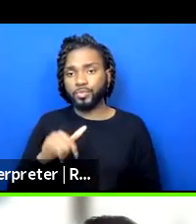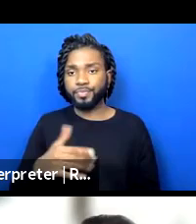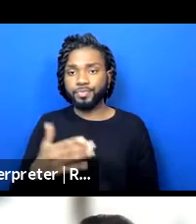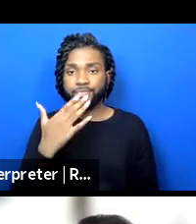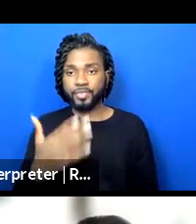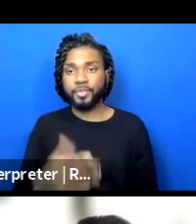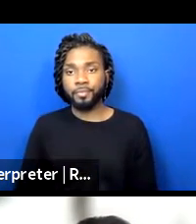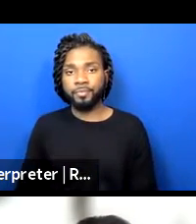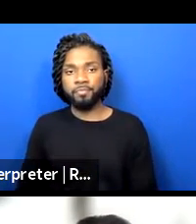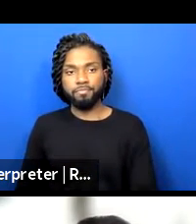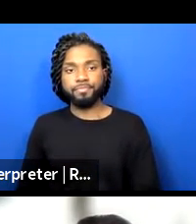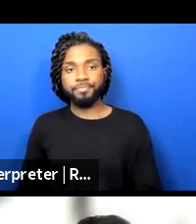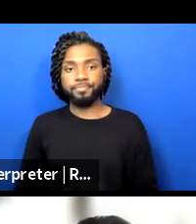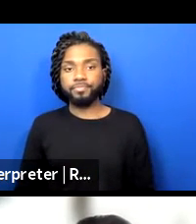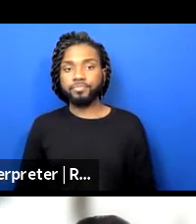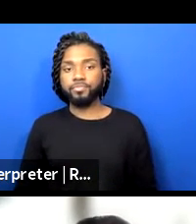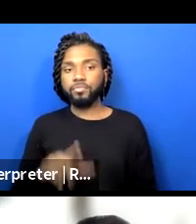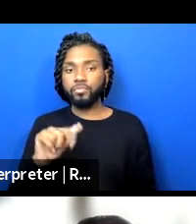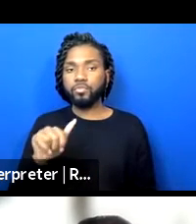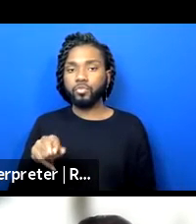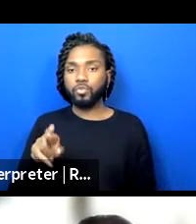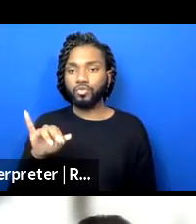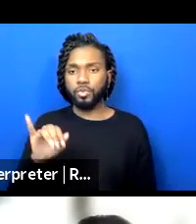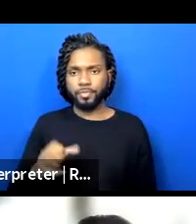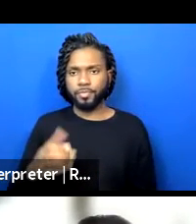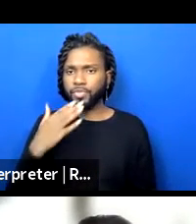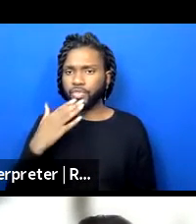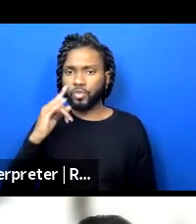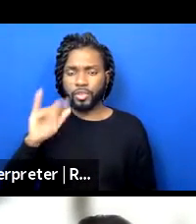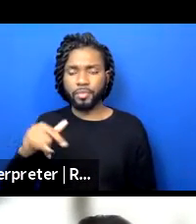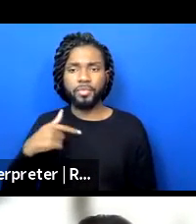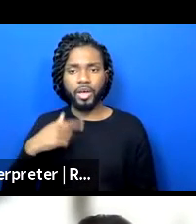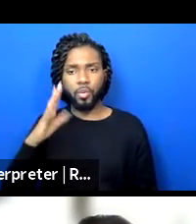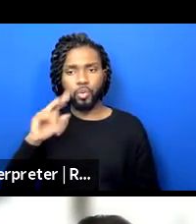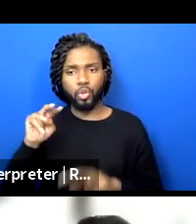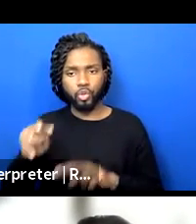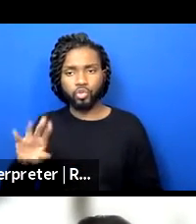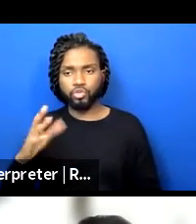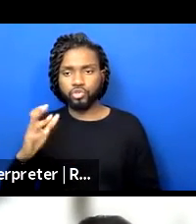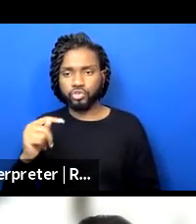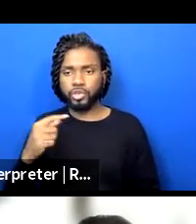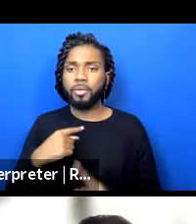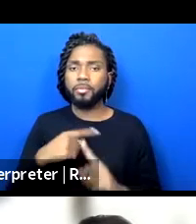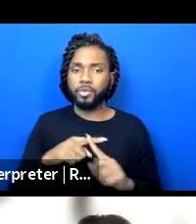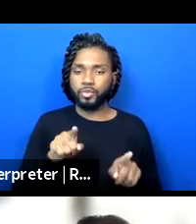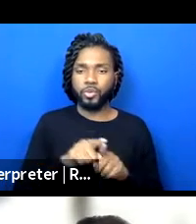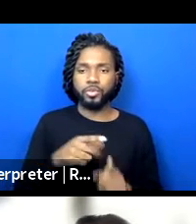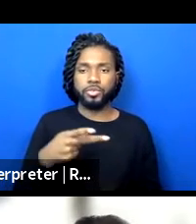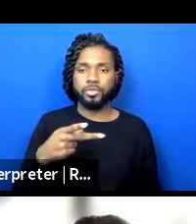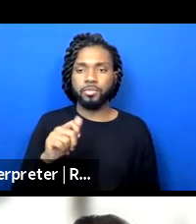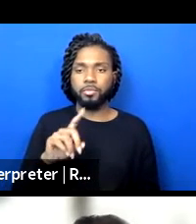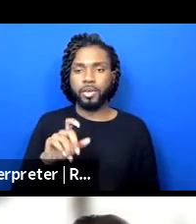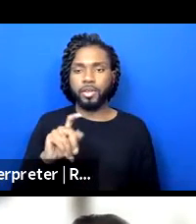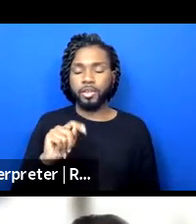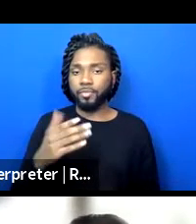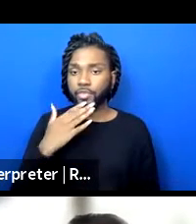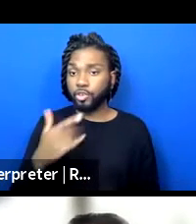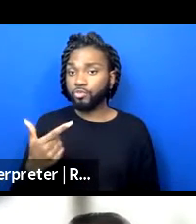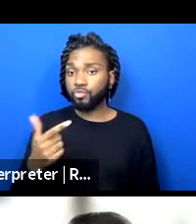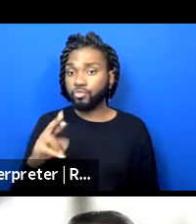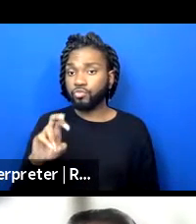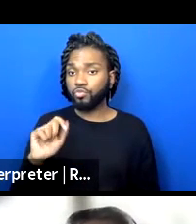Thank you for that. And I will also check not only the chat, but the Padlet. So thank you. Greg, over to